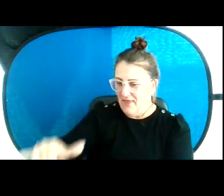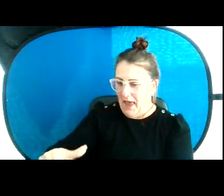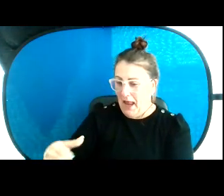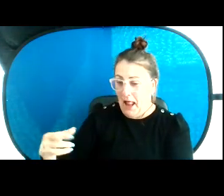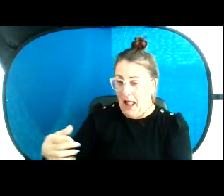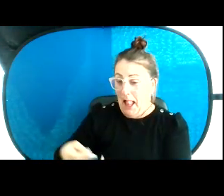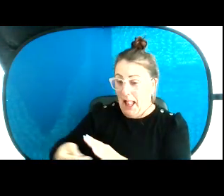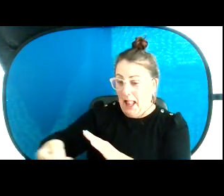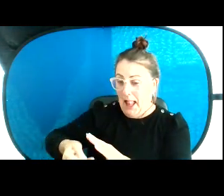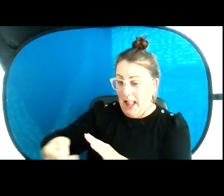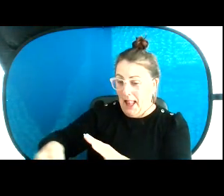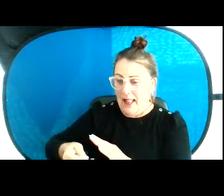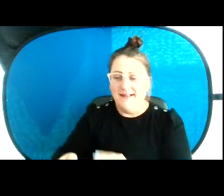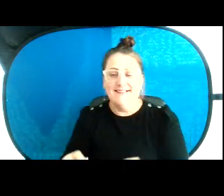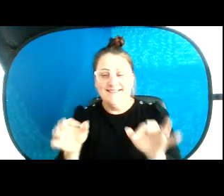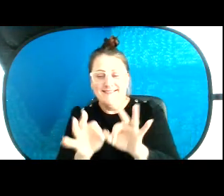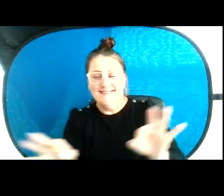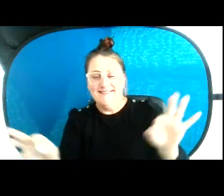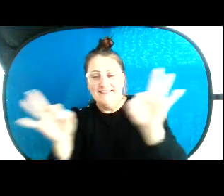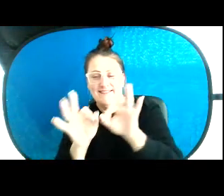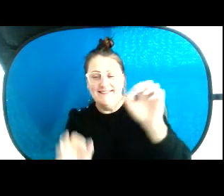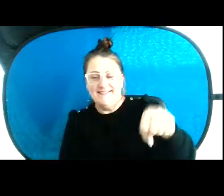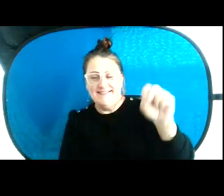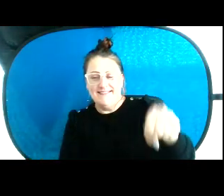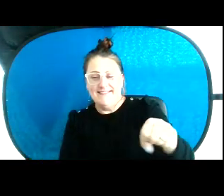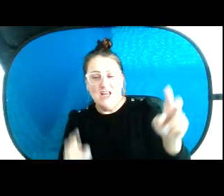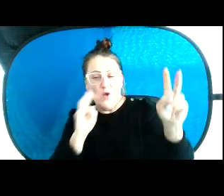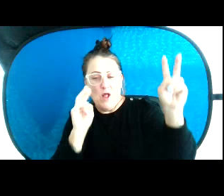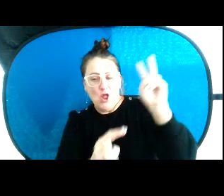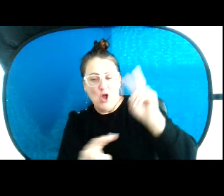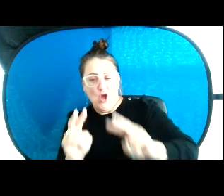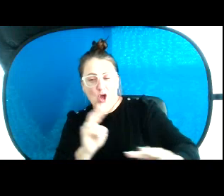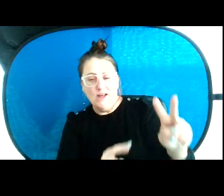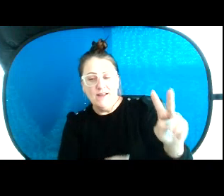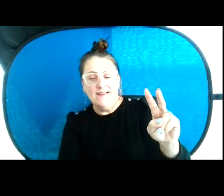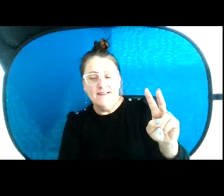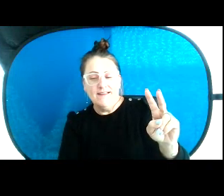But it's so important. And as we look at